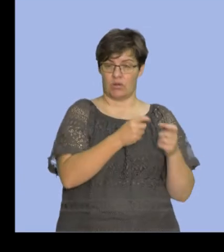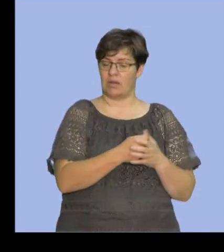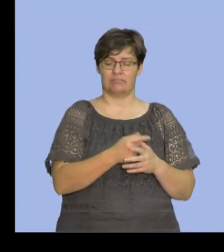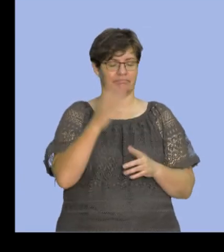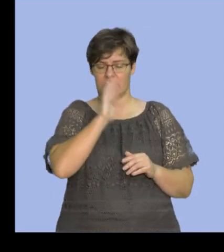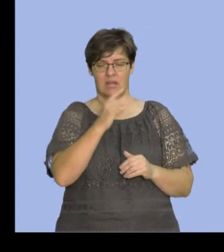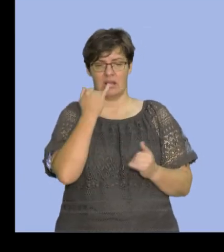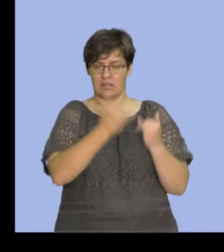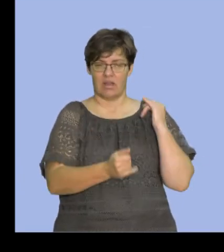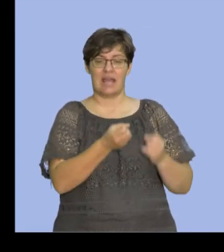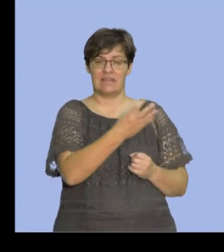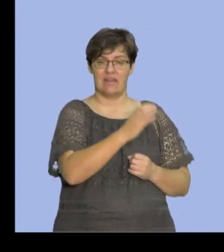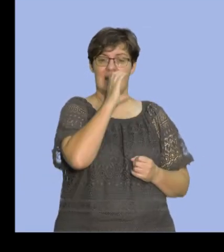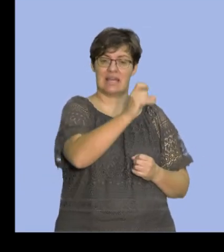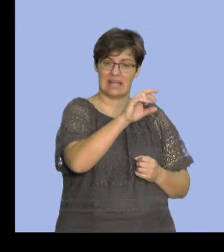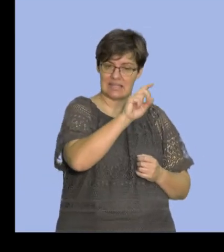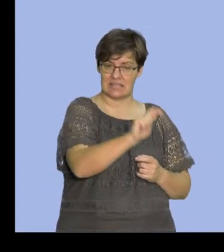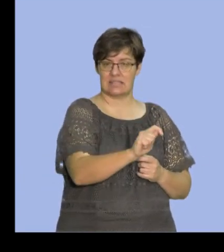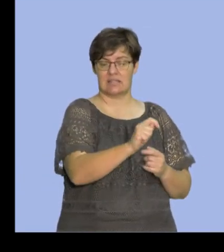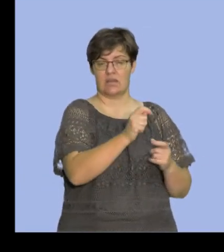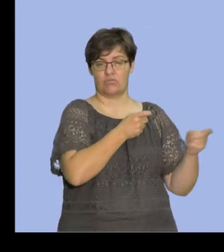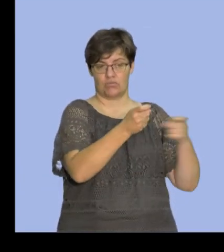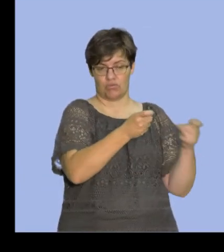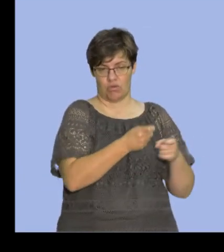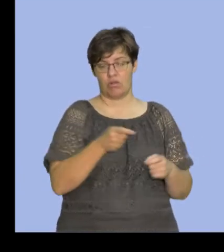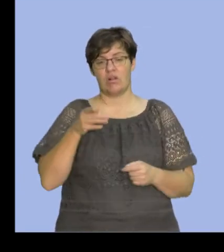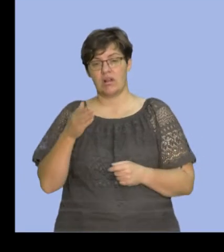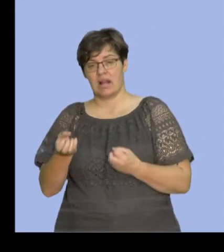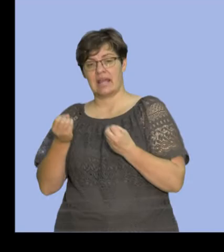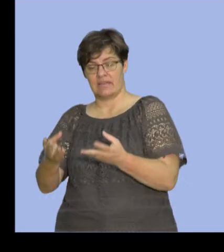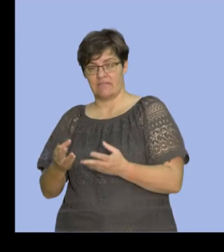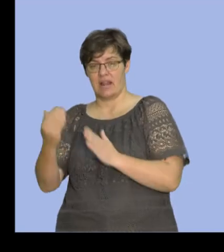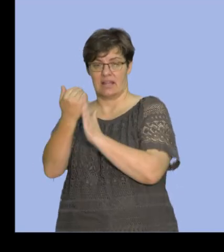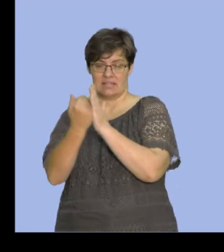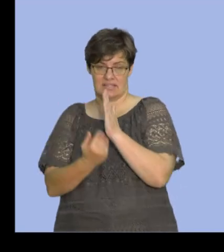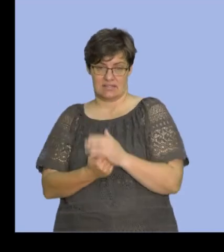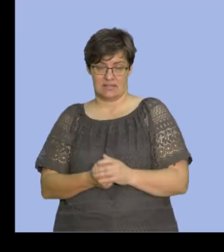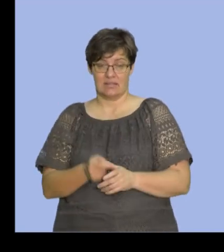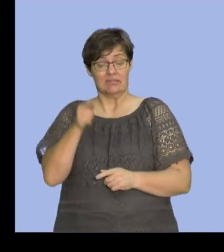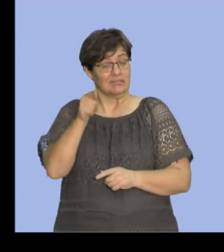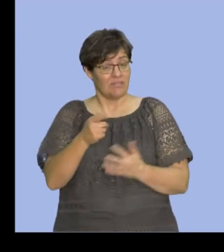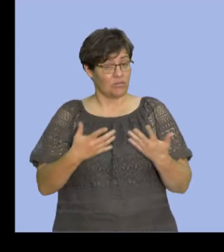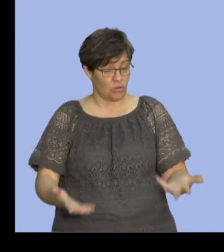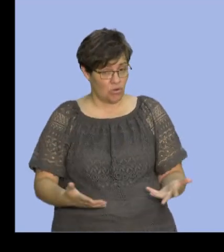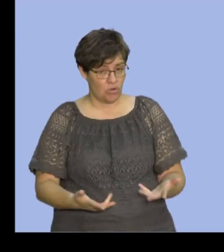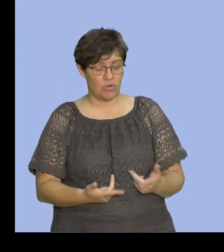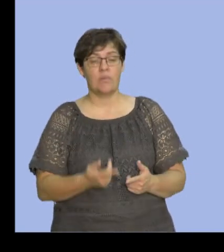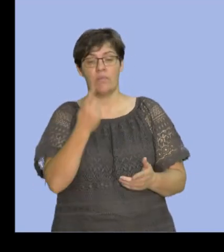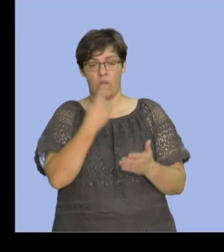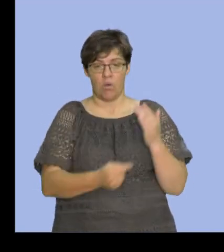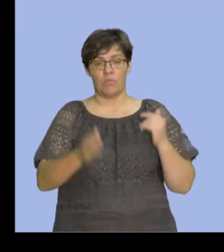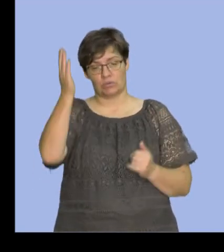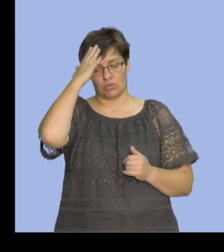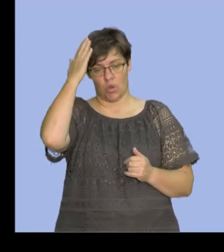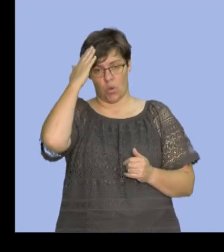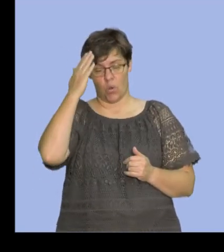I repeat, you are just given creditors control and you are given creditors list. In that case, you must know whether